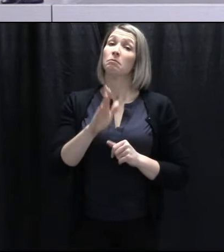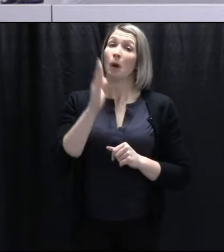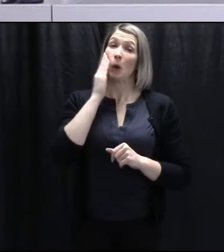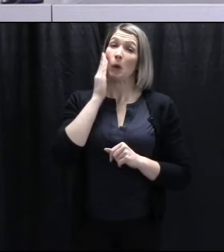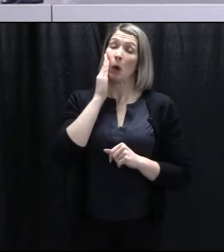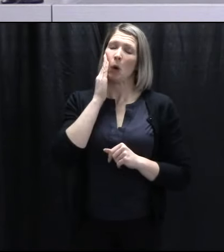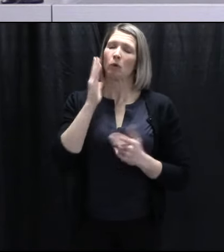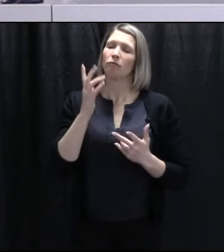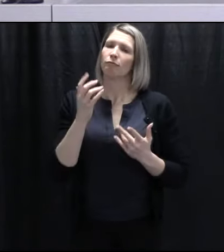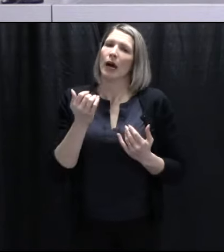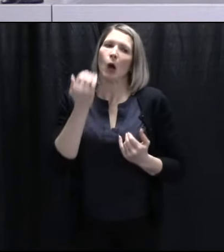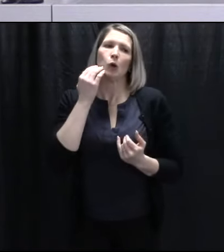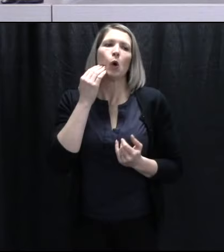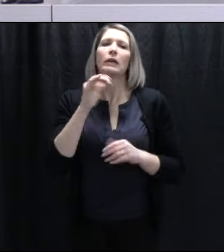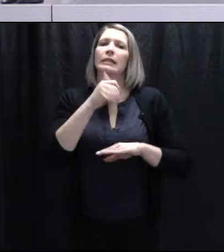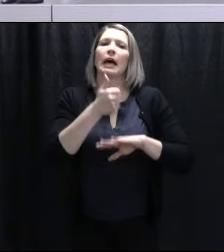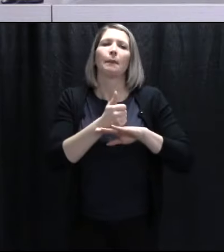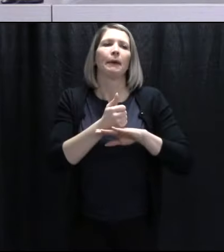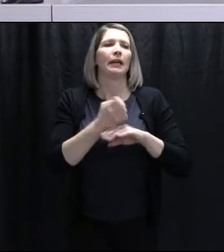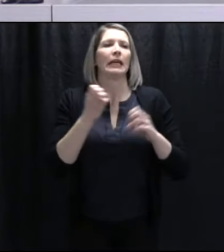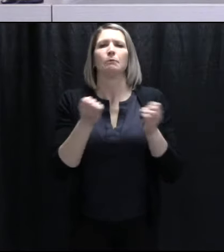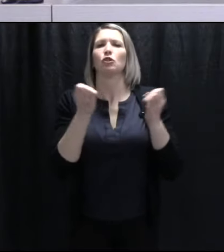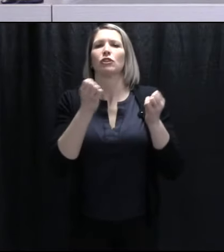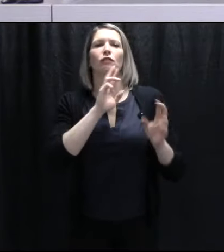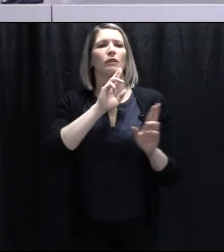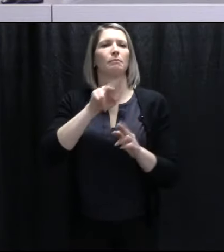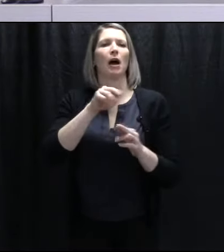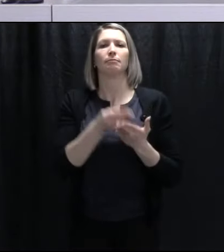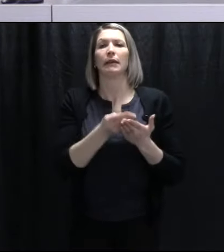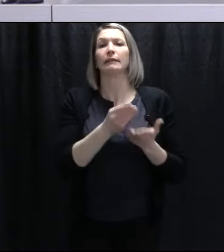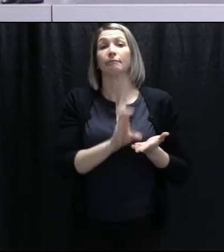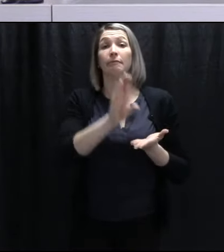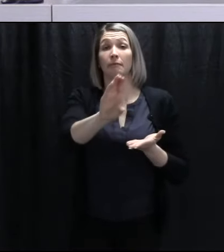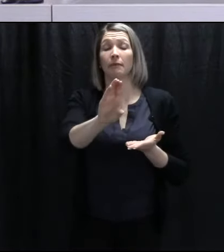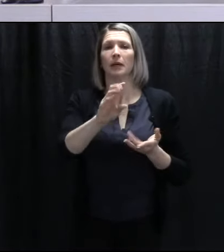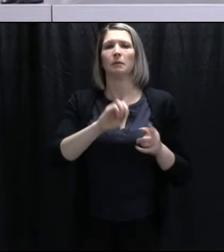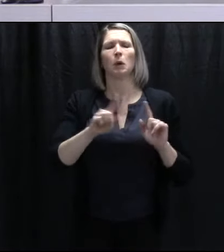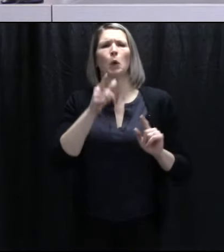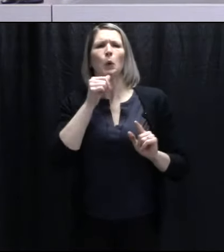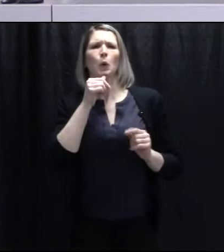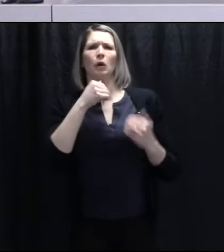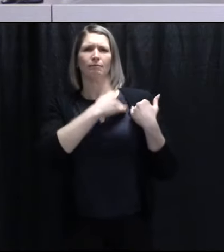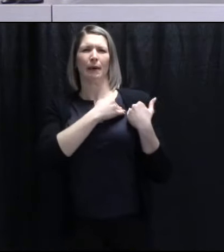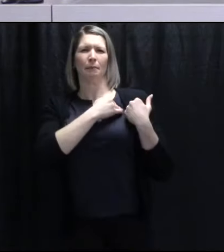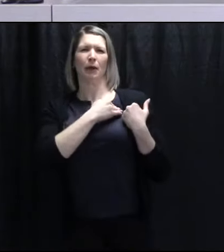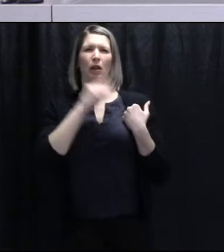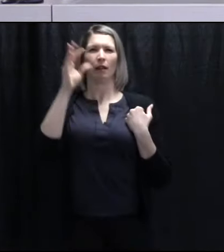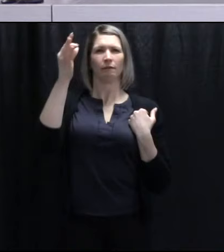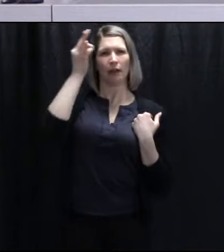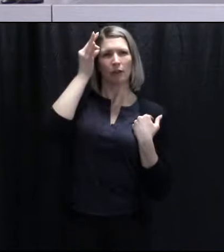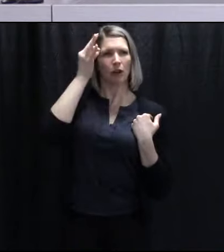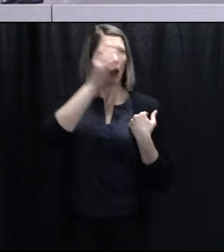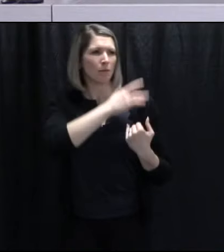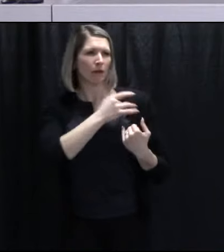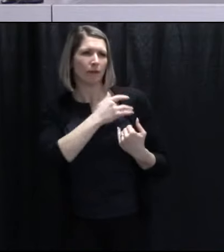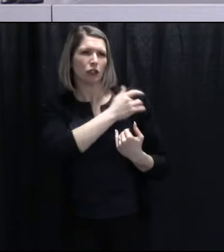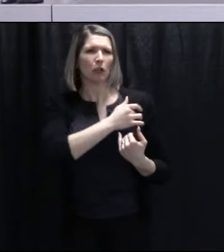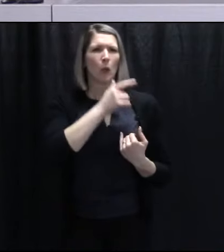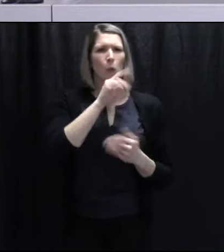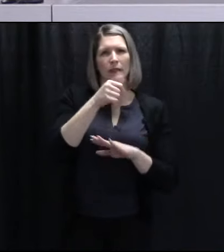but can't afford to miss a shift or wait however many weeks for the federal EI or emergency